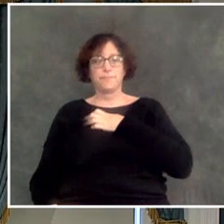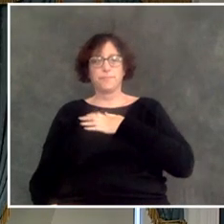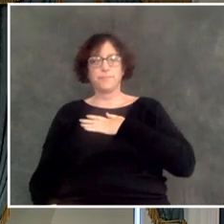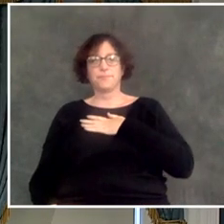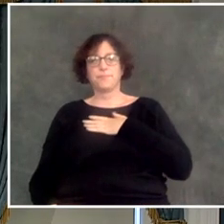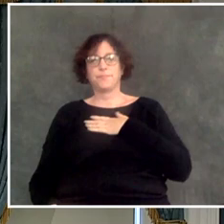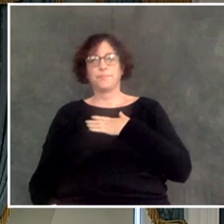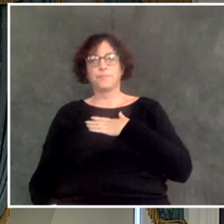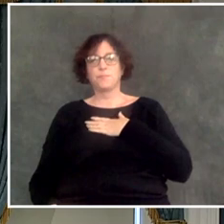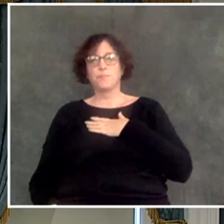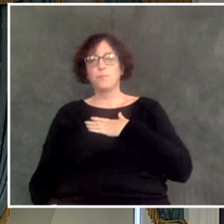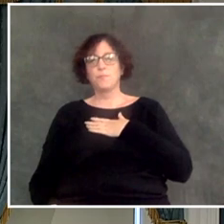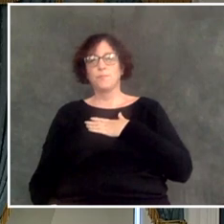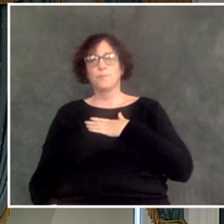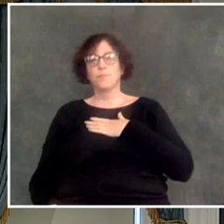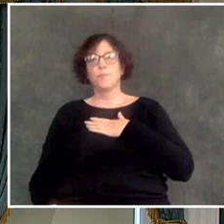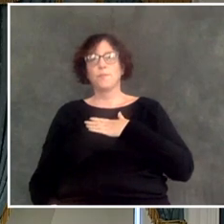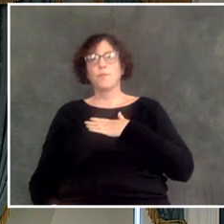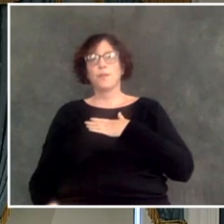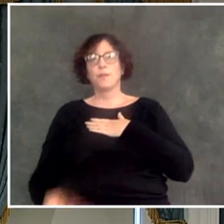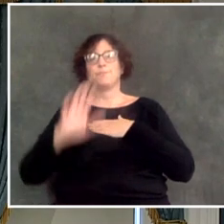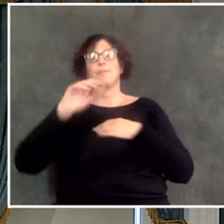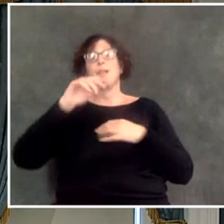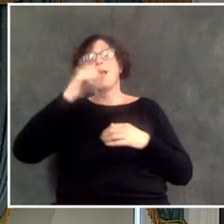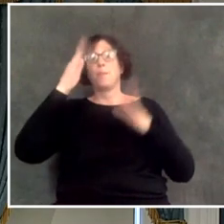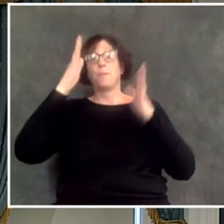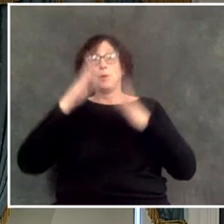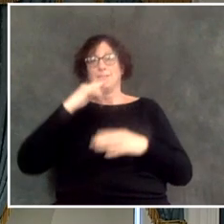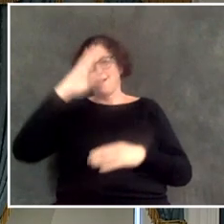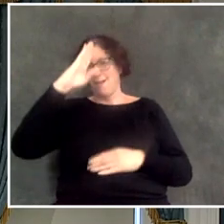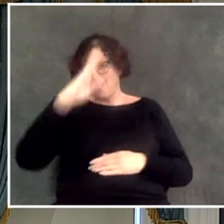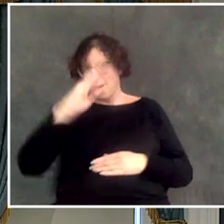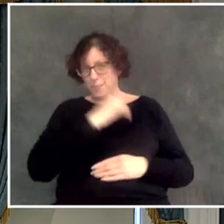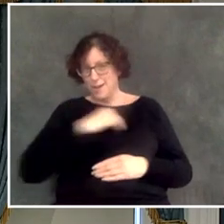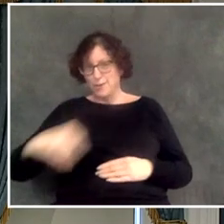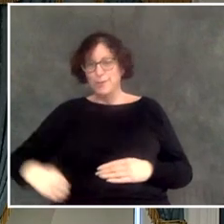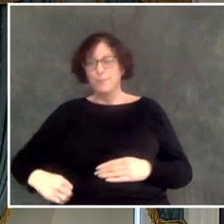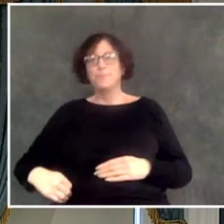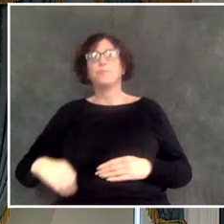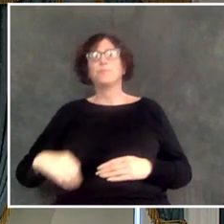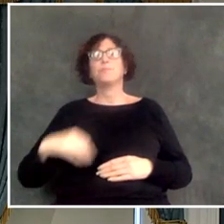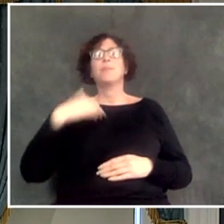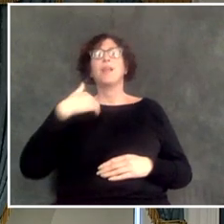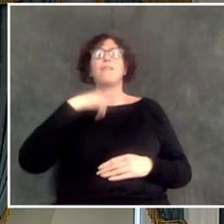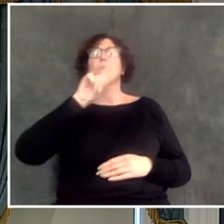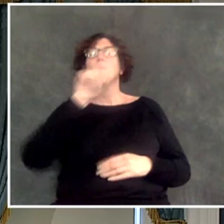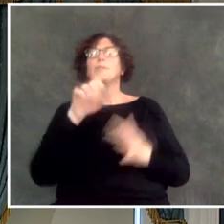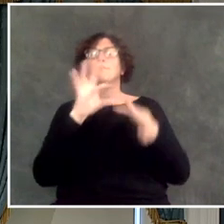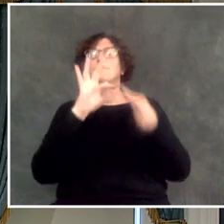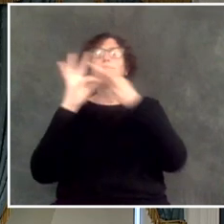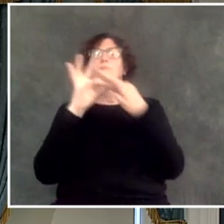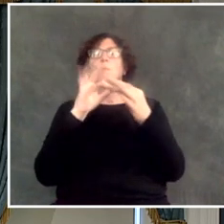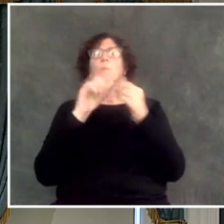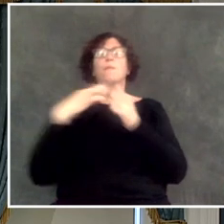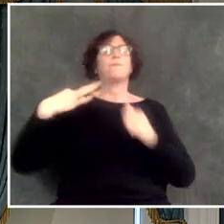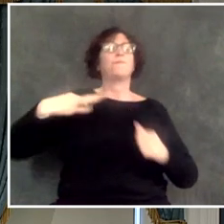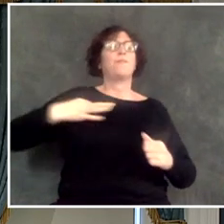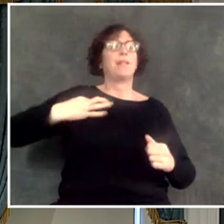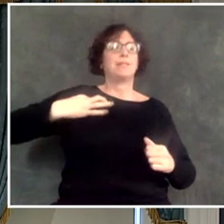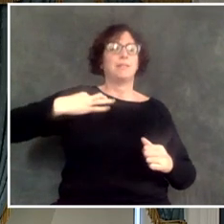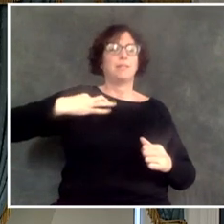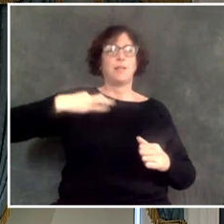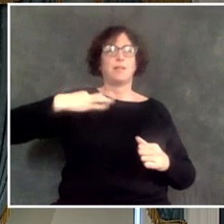Hey, Mr. Mayor, quick question about the volunteers. Is the city able to use any of the 85,000 people who've